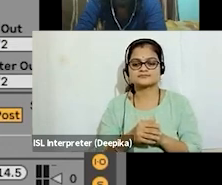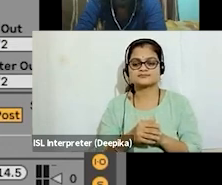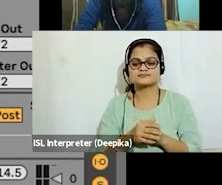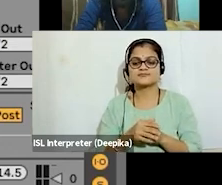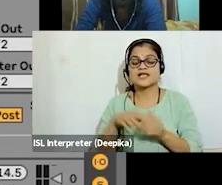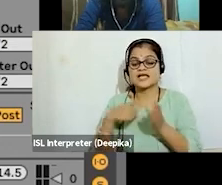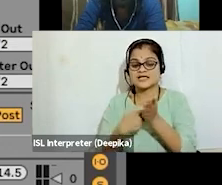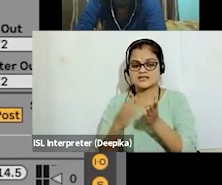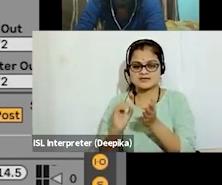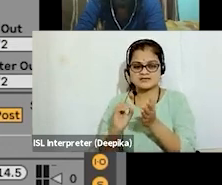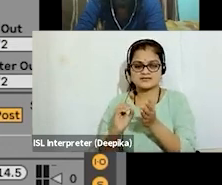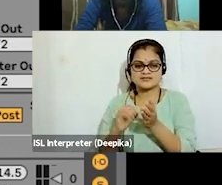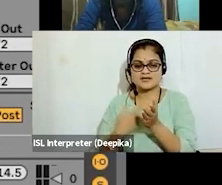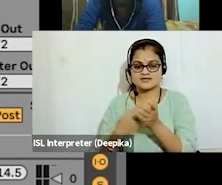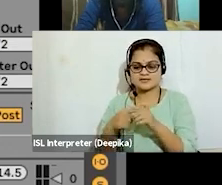reverb. So